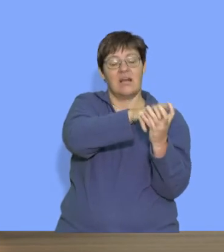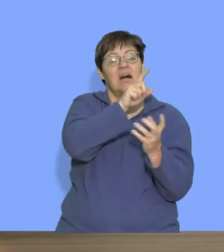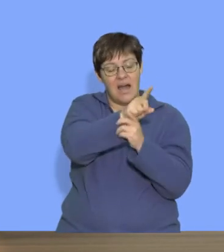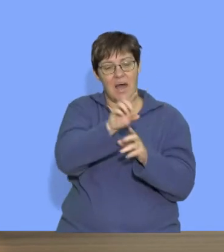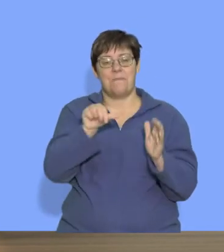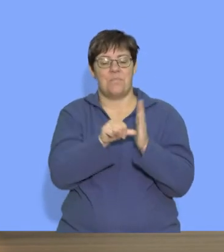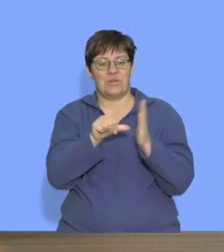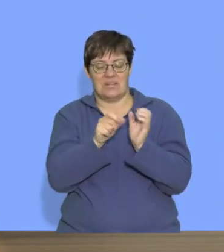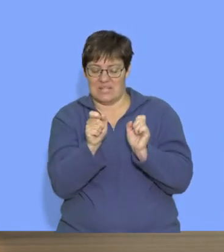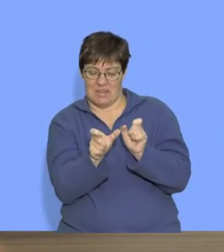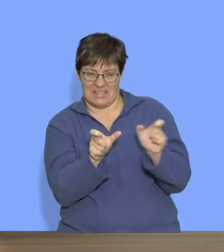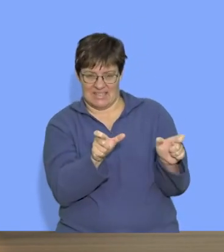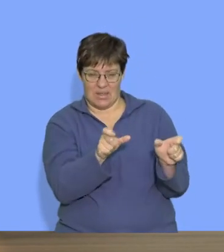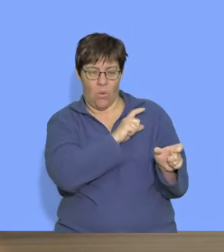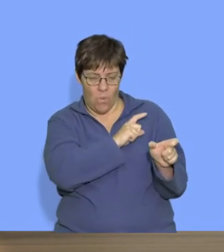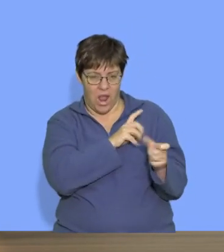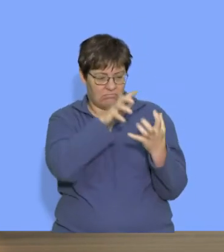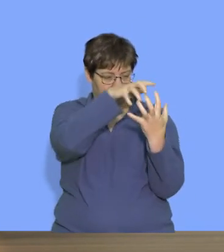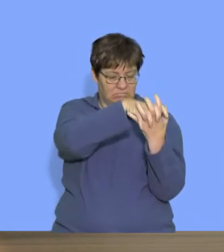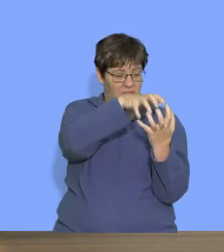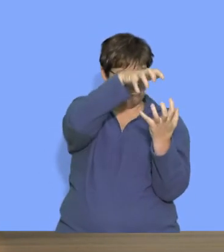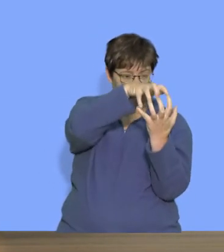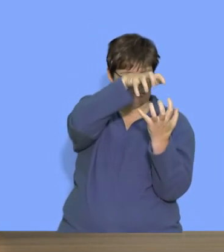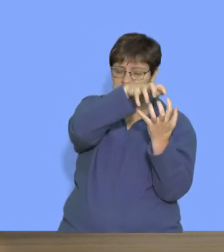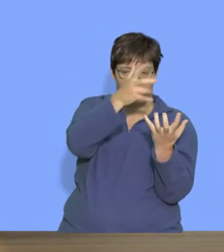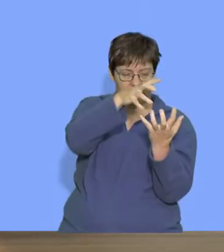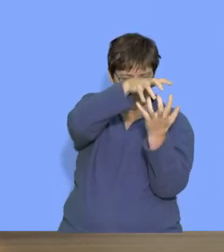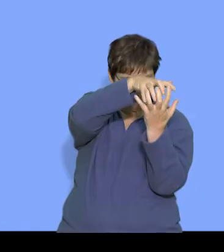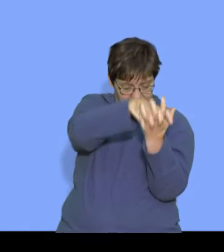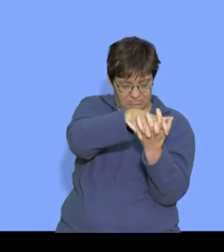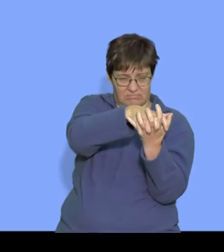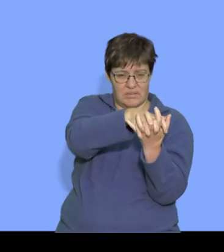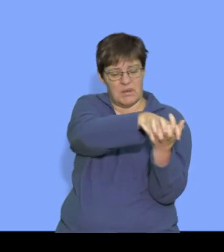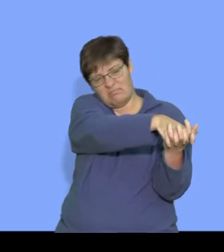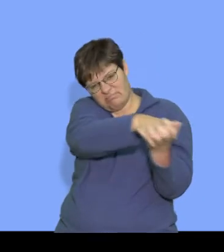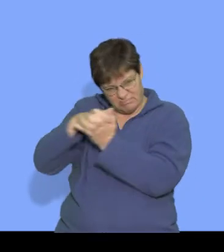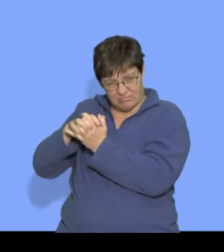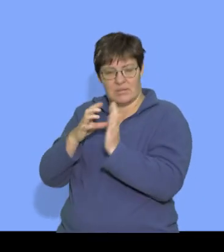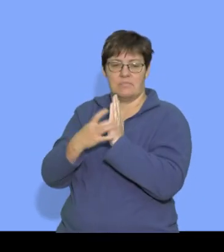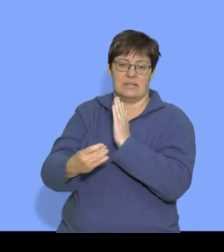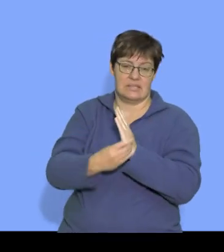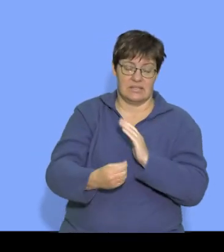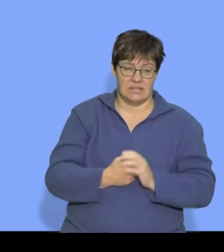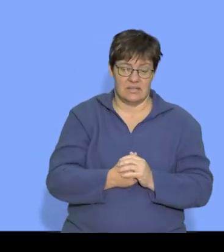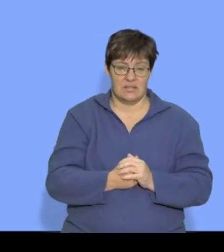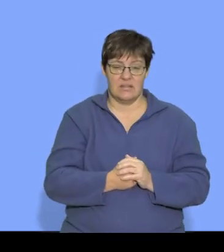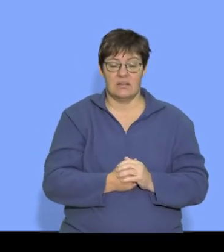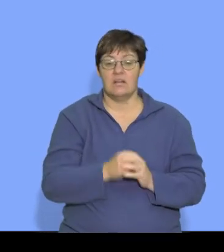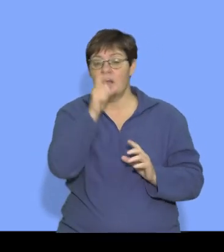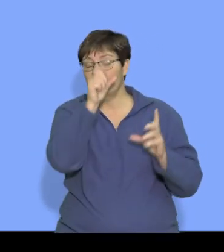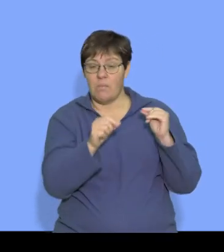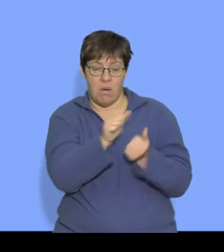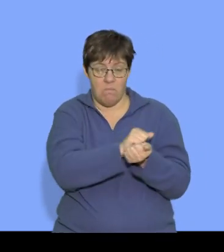the significance of the space between the teeth. And that then allows them to rip the meat. So the sharp